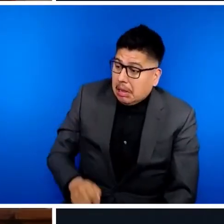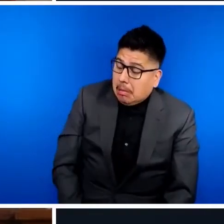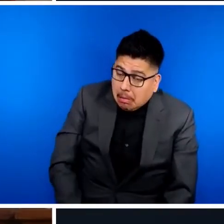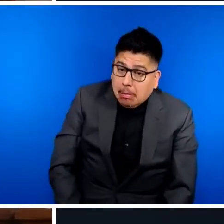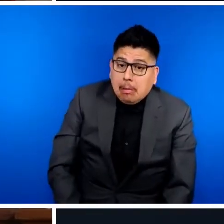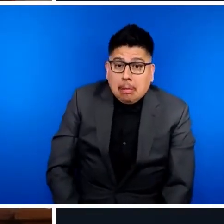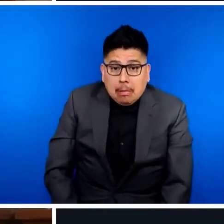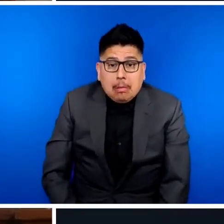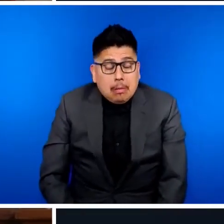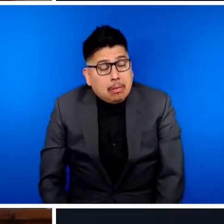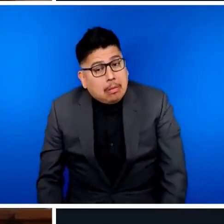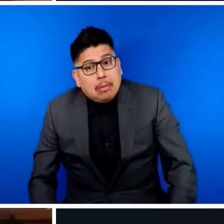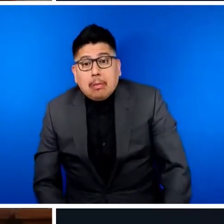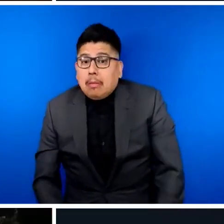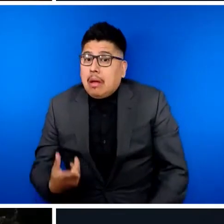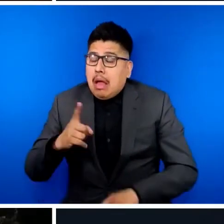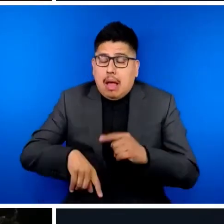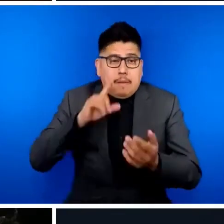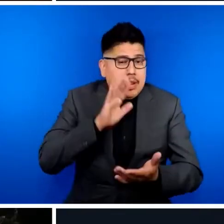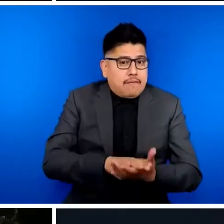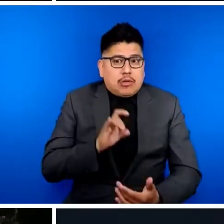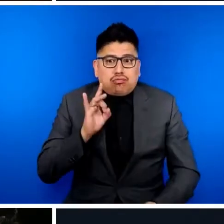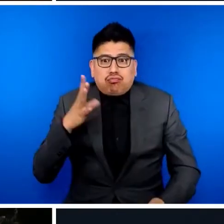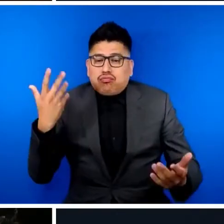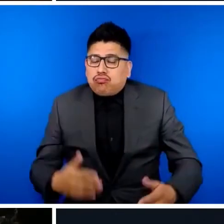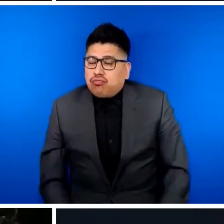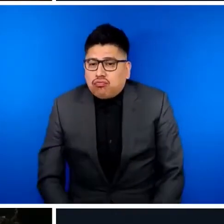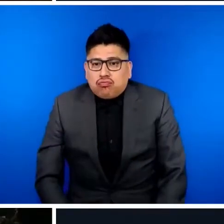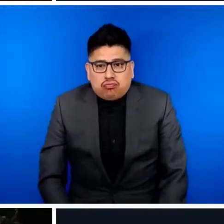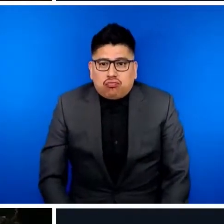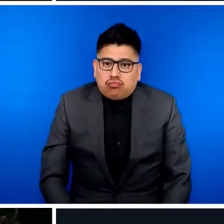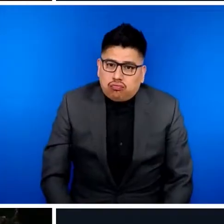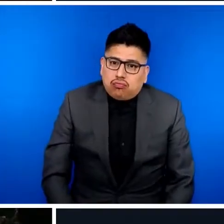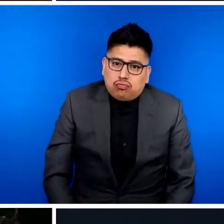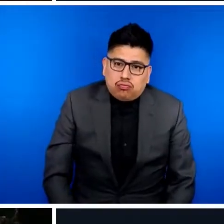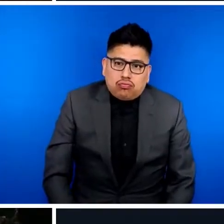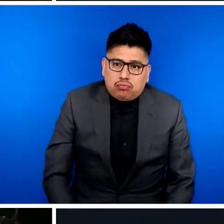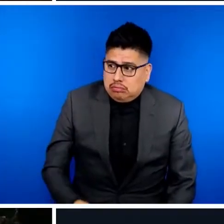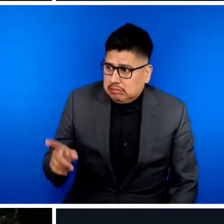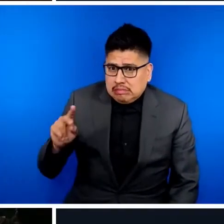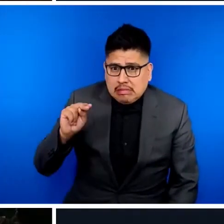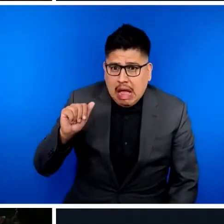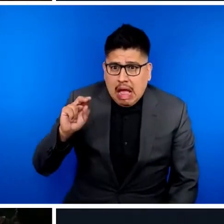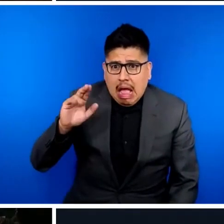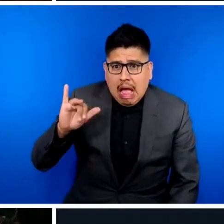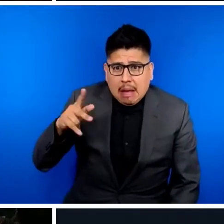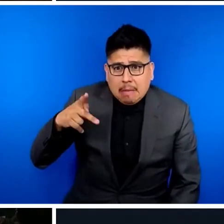I can't believe it. Did Nancy Pelosi stand up if she's here?